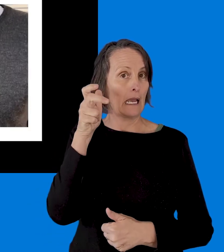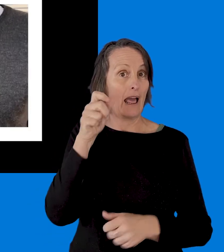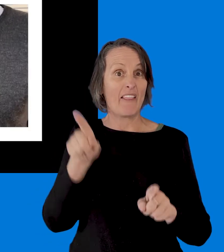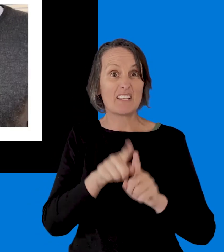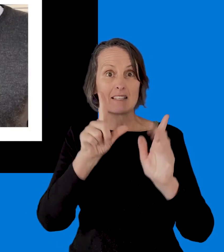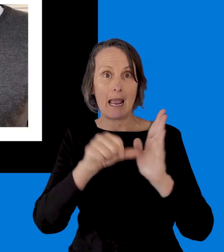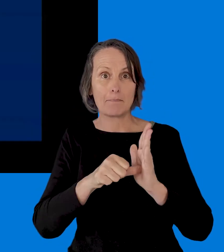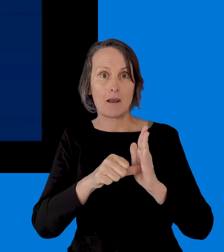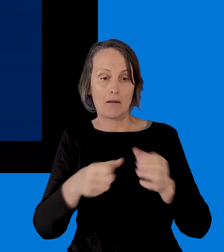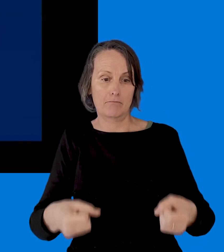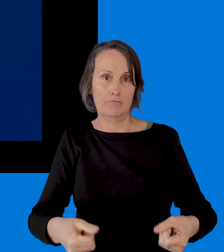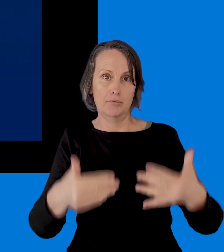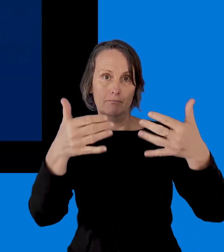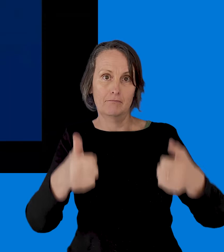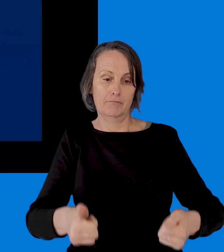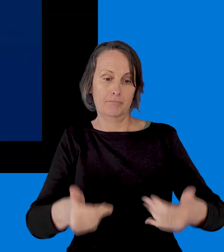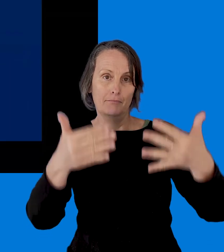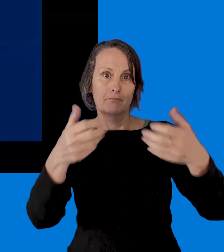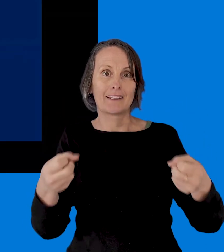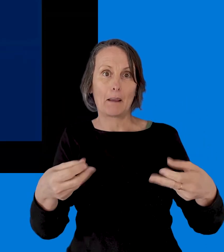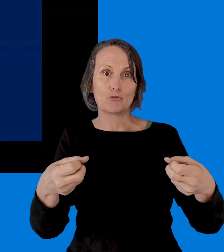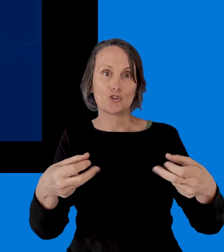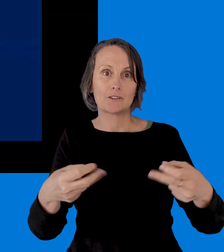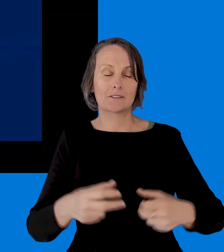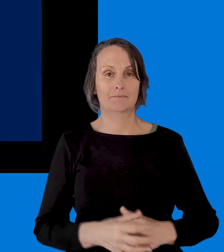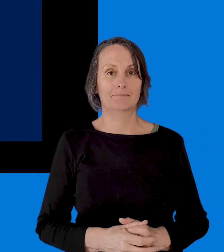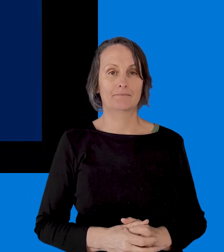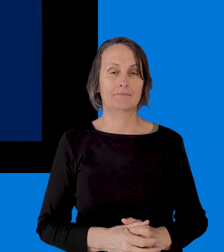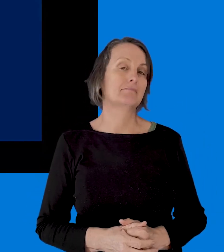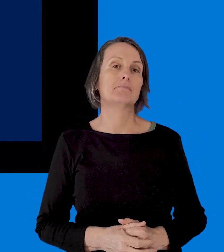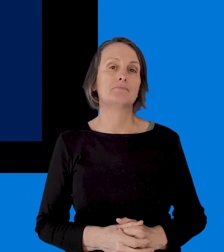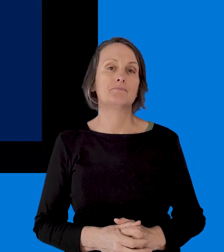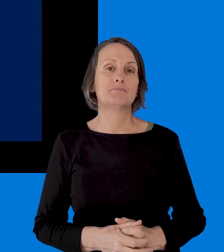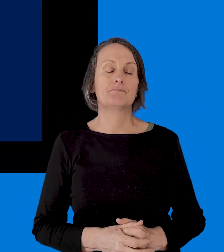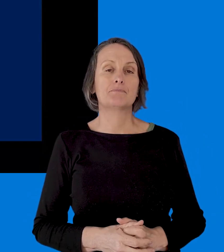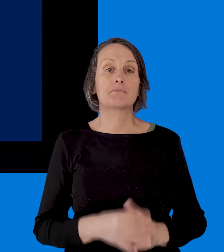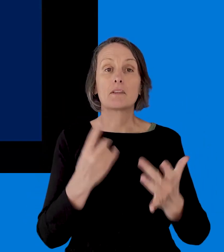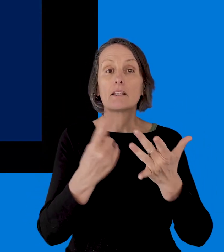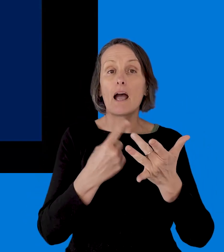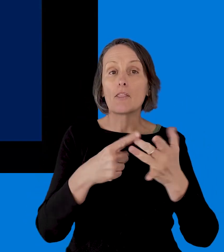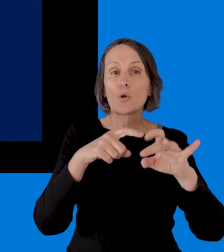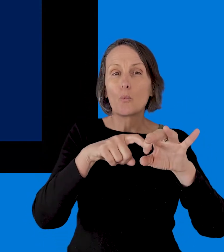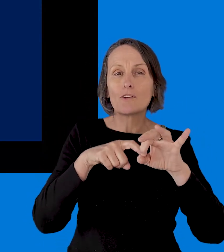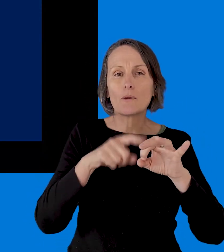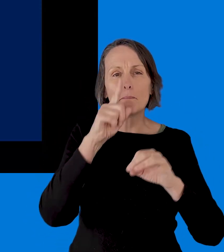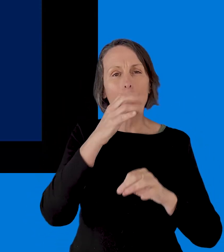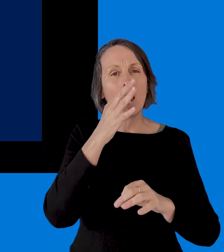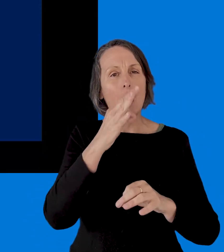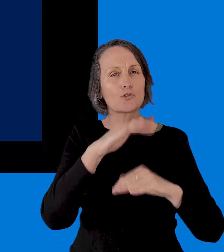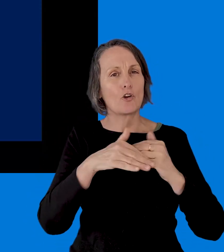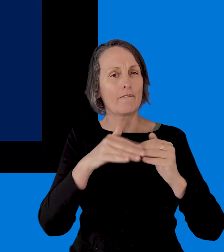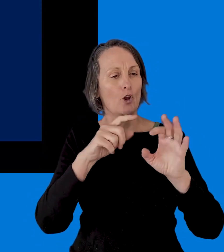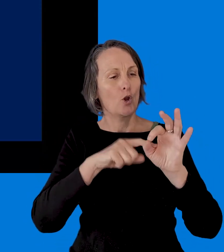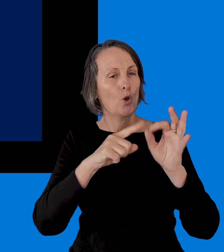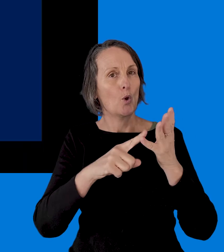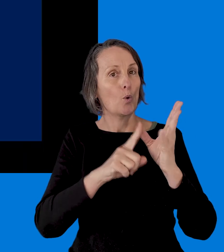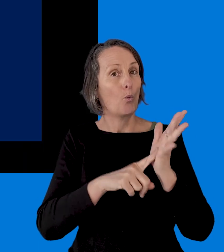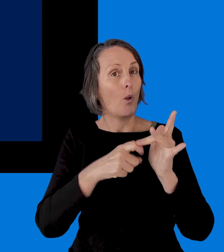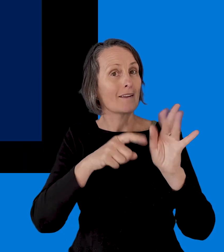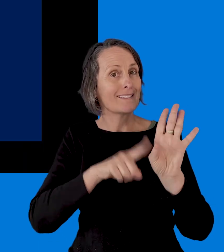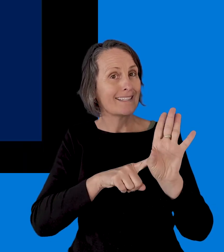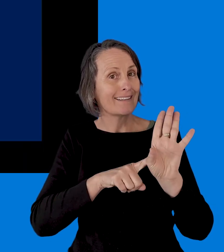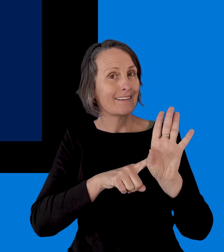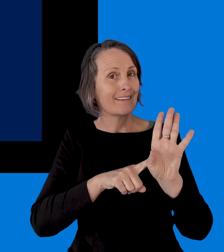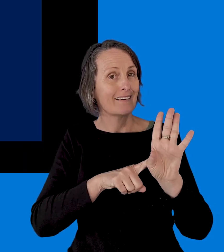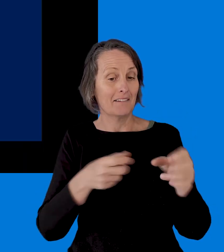captions. Other questions I get are about quality, and I want to talk about how we measure quality. And I think this is an important